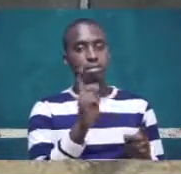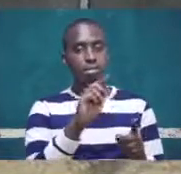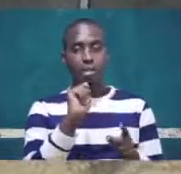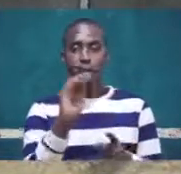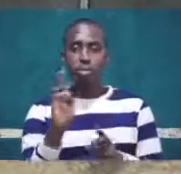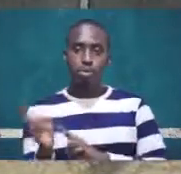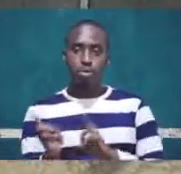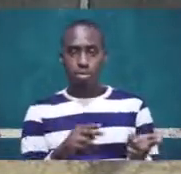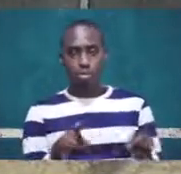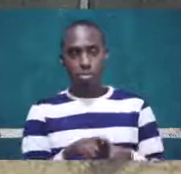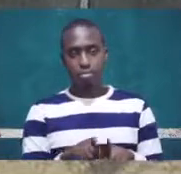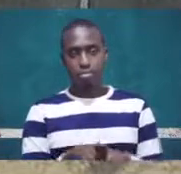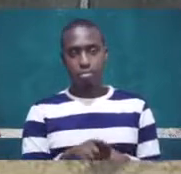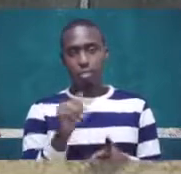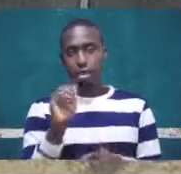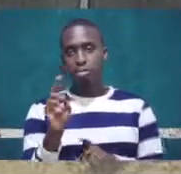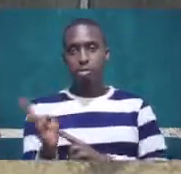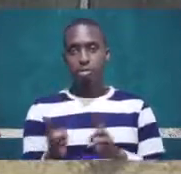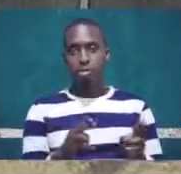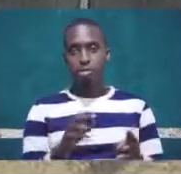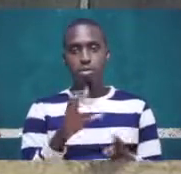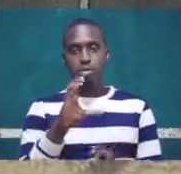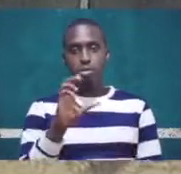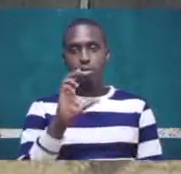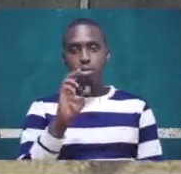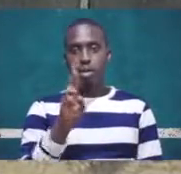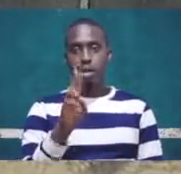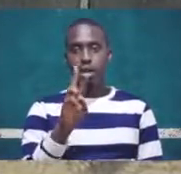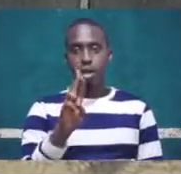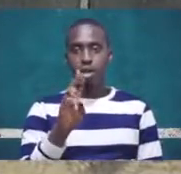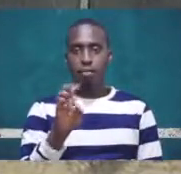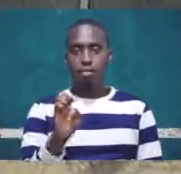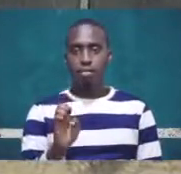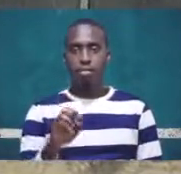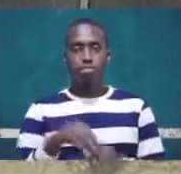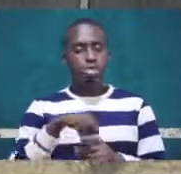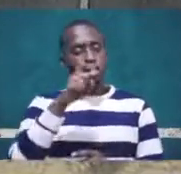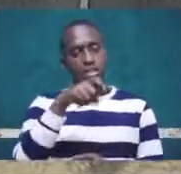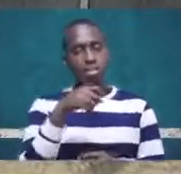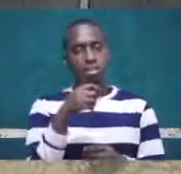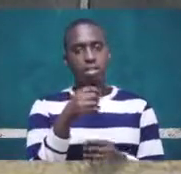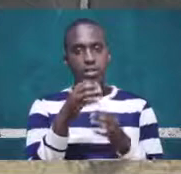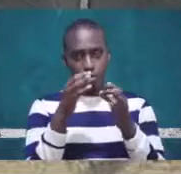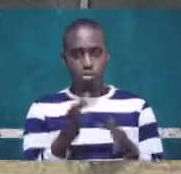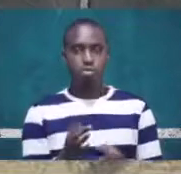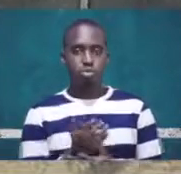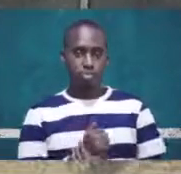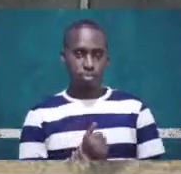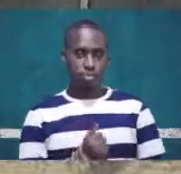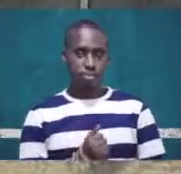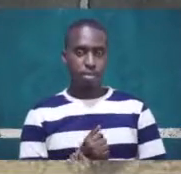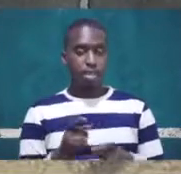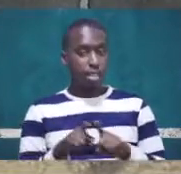necessity good. The abnormal demand curve for a necessity good. It appears in this way. At